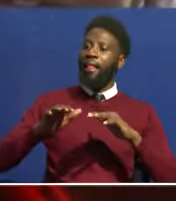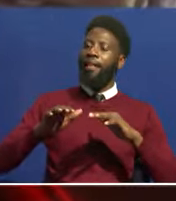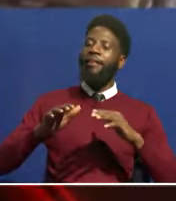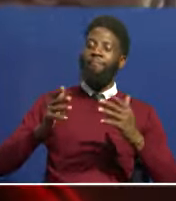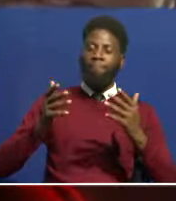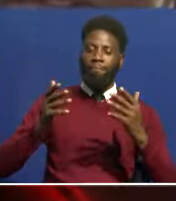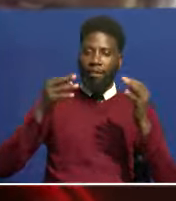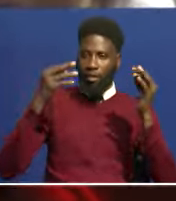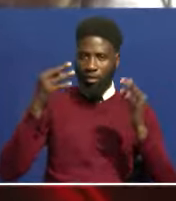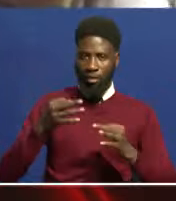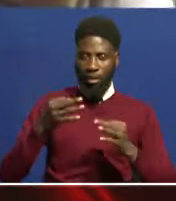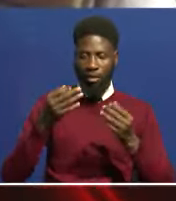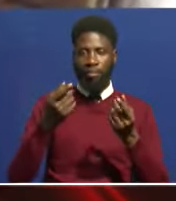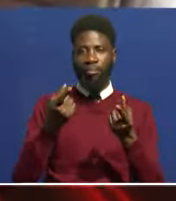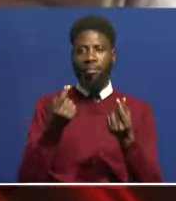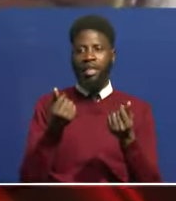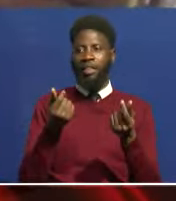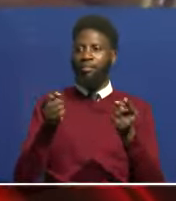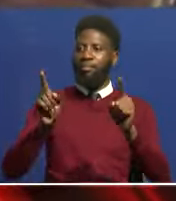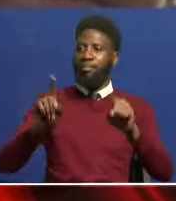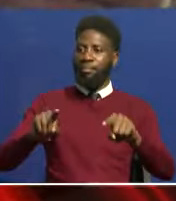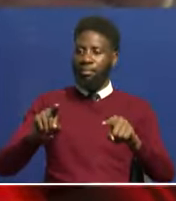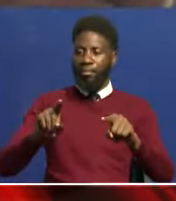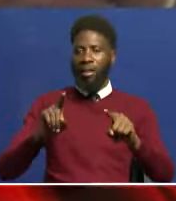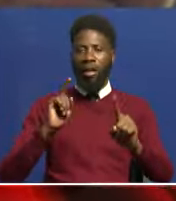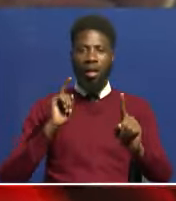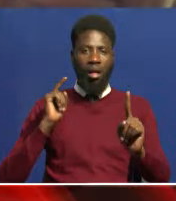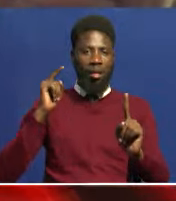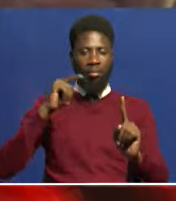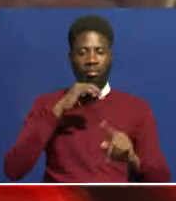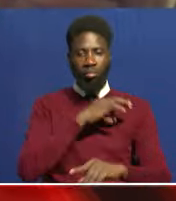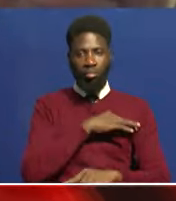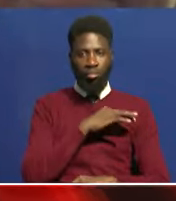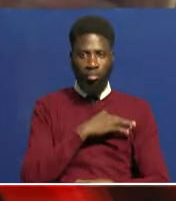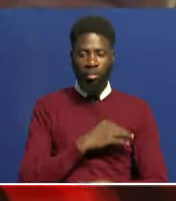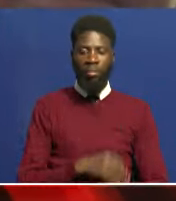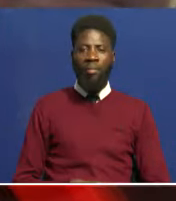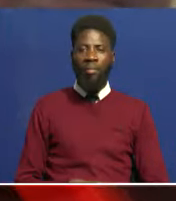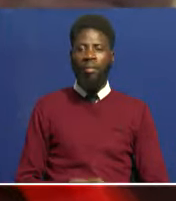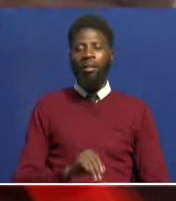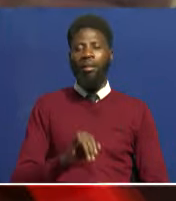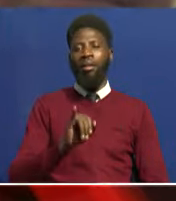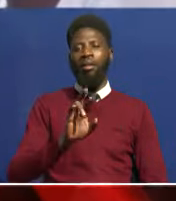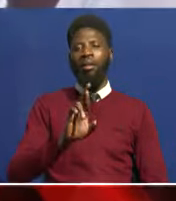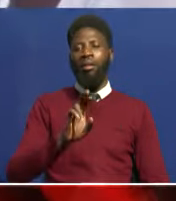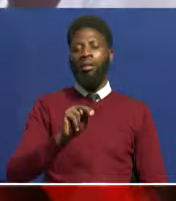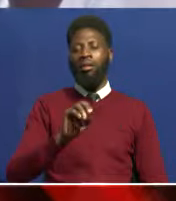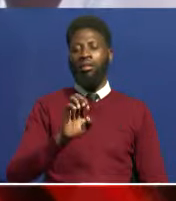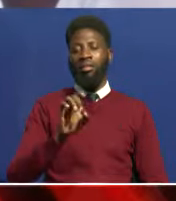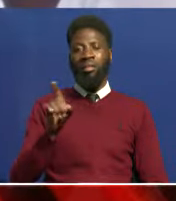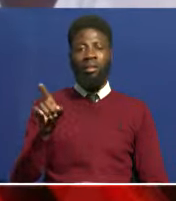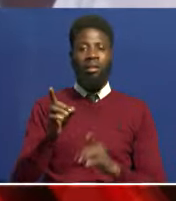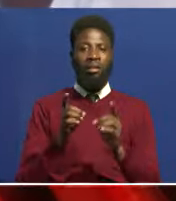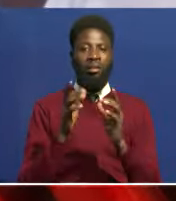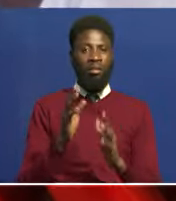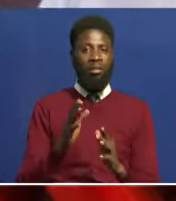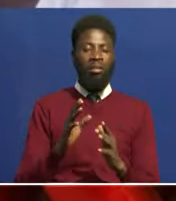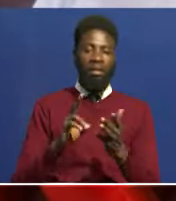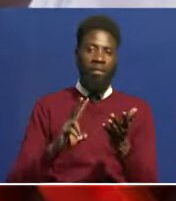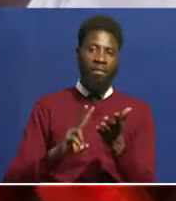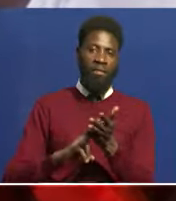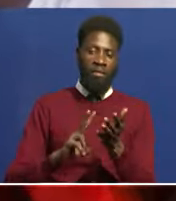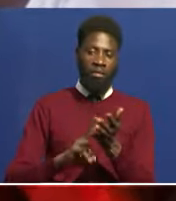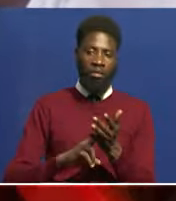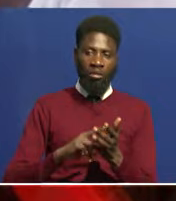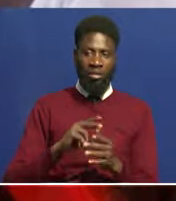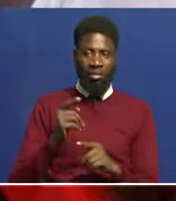gambling in a desperate attempt to earn a living. According to Irene Ngeno, the director of vocational training in Kericho County,